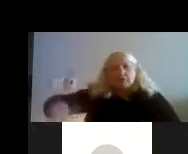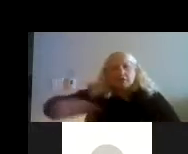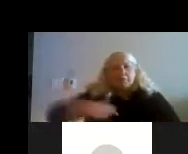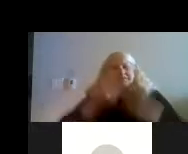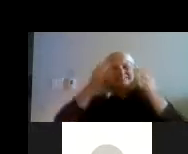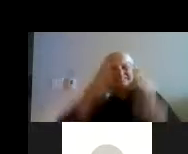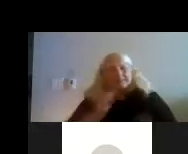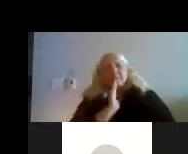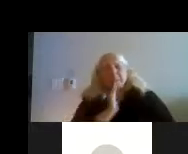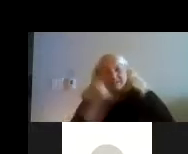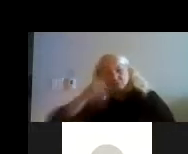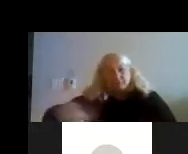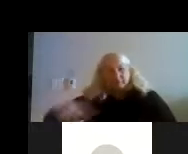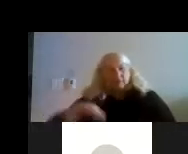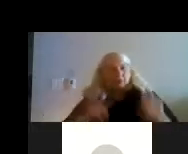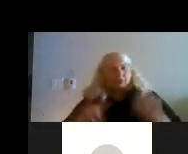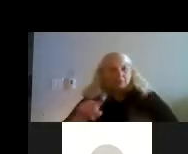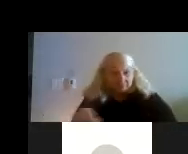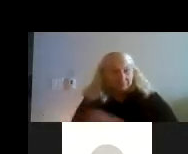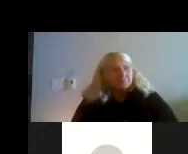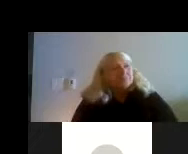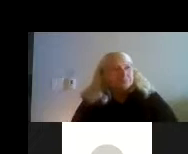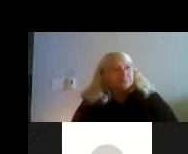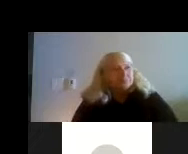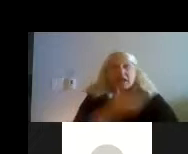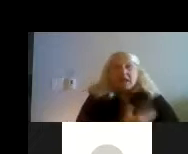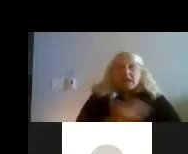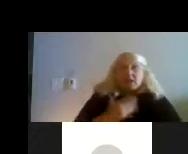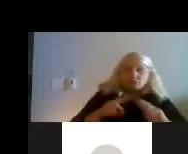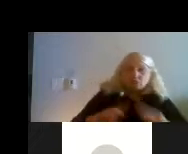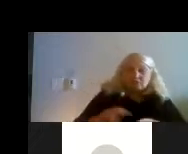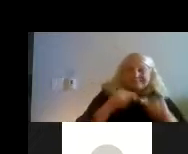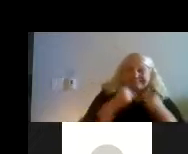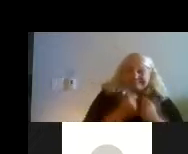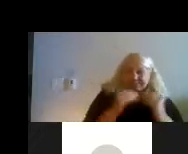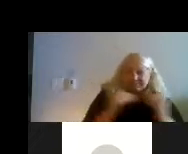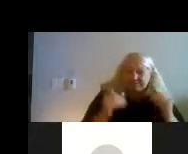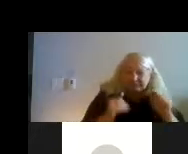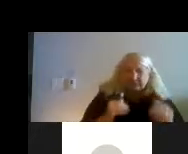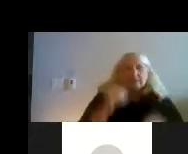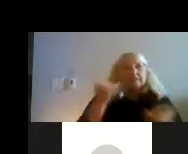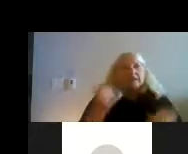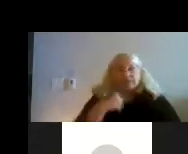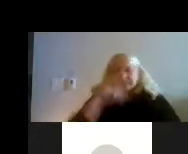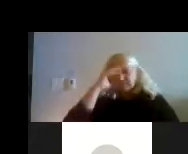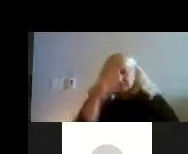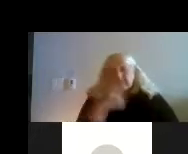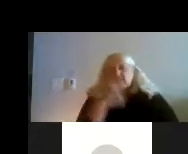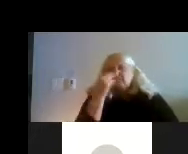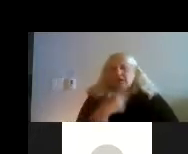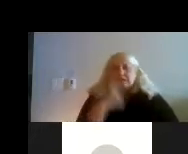their people. Within our research team level, as I mentioned, we have created two-eyed seeing research